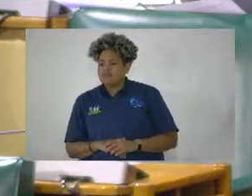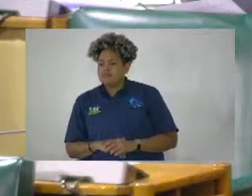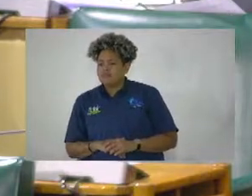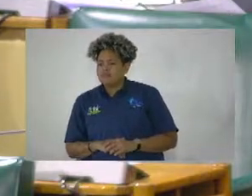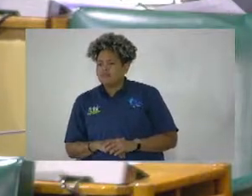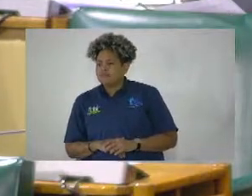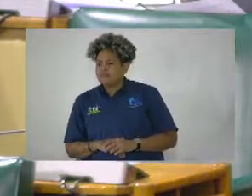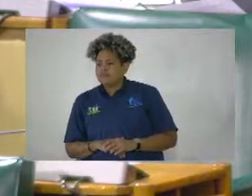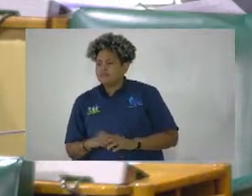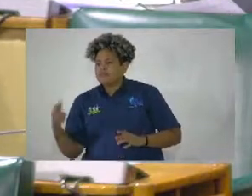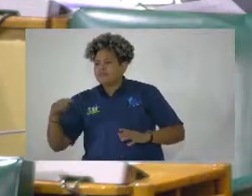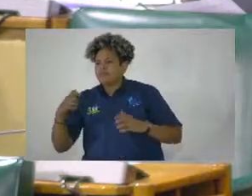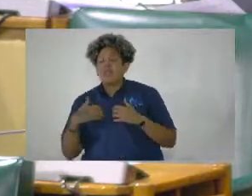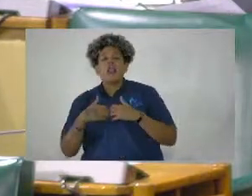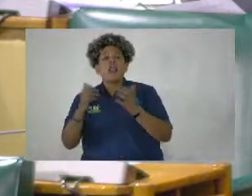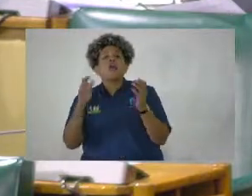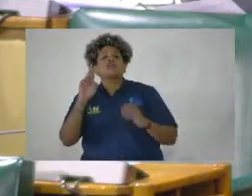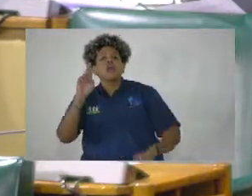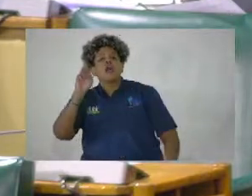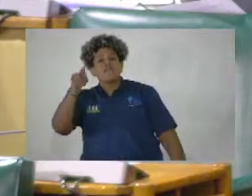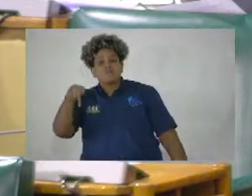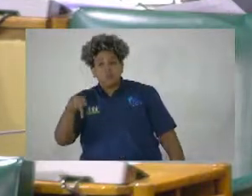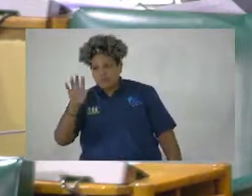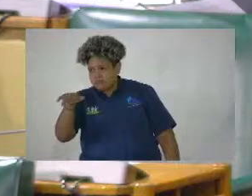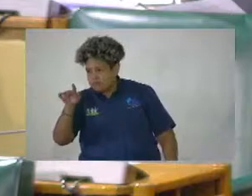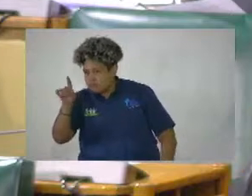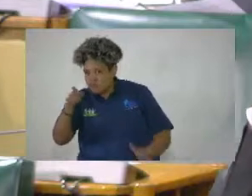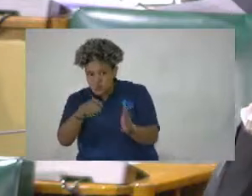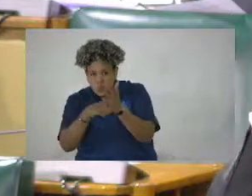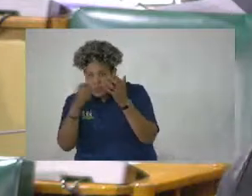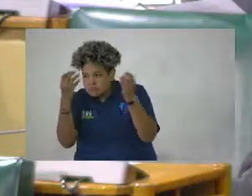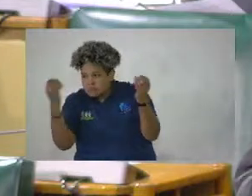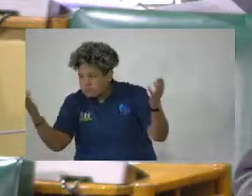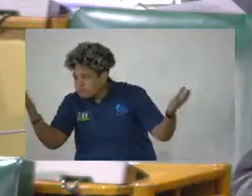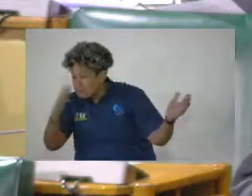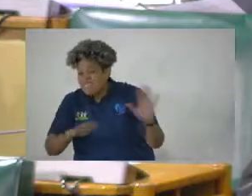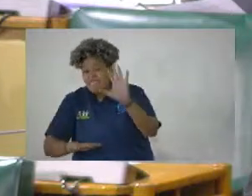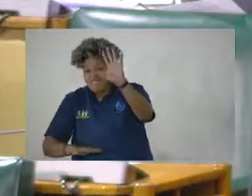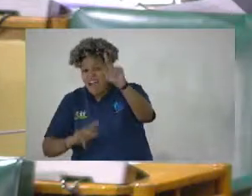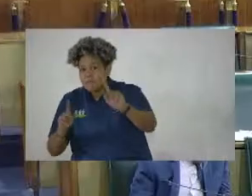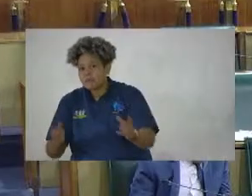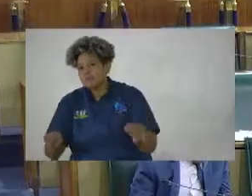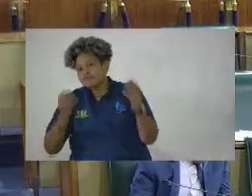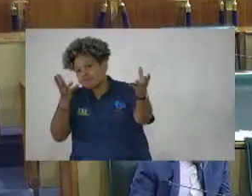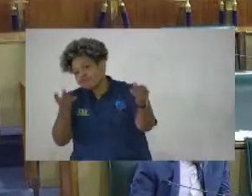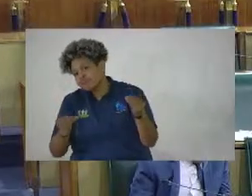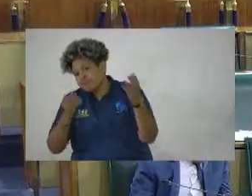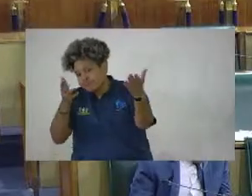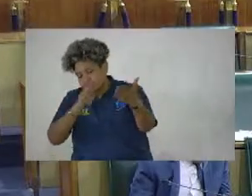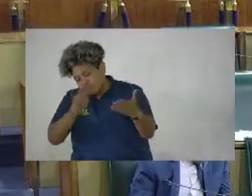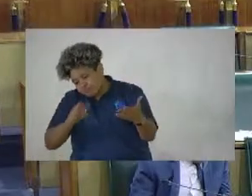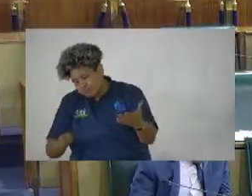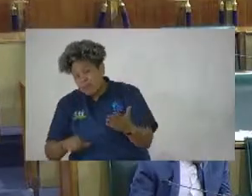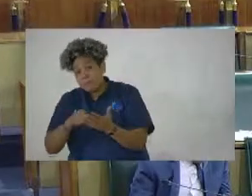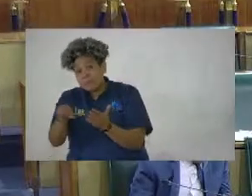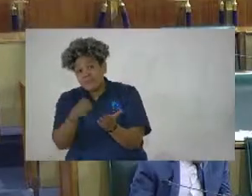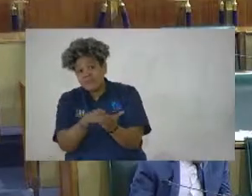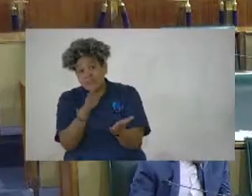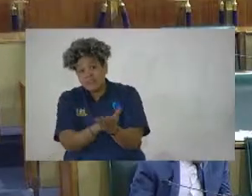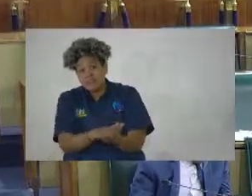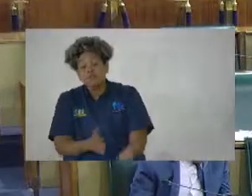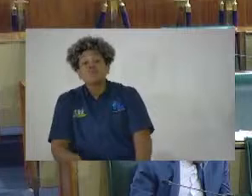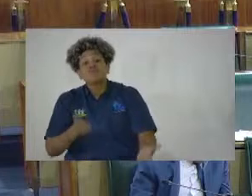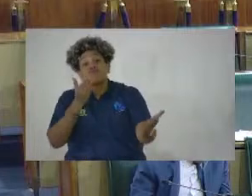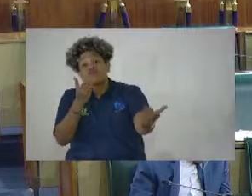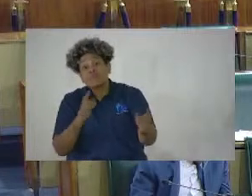They launched the RFP. They had 5 bidders who took documents, paid for the documents.